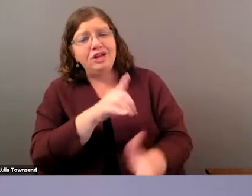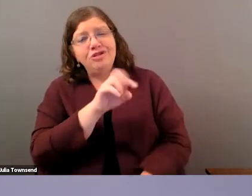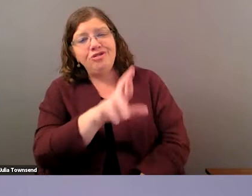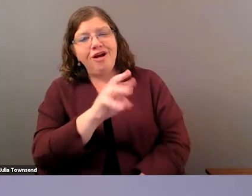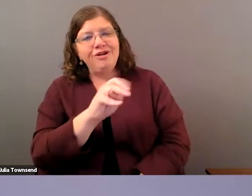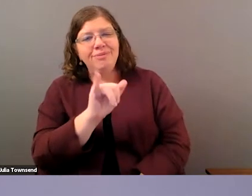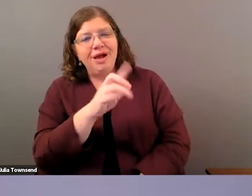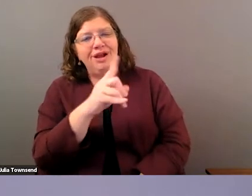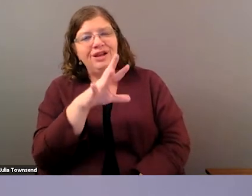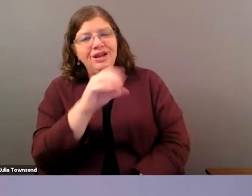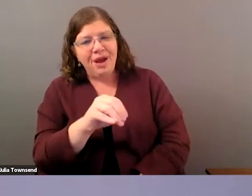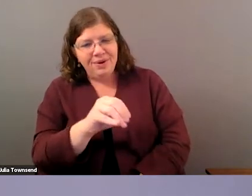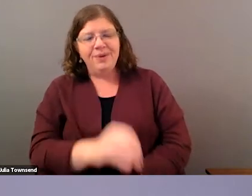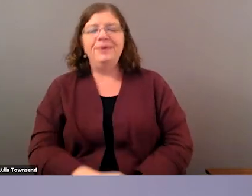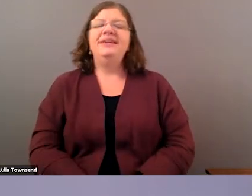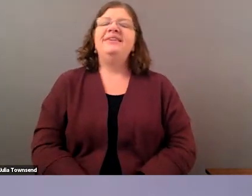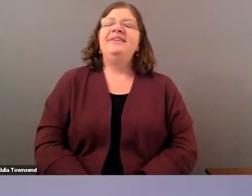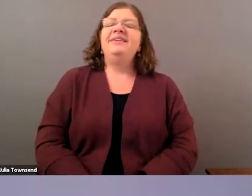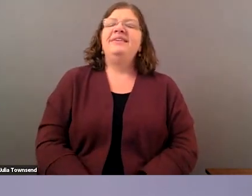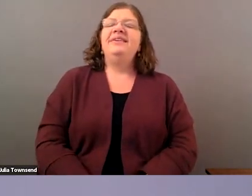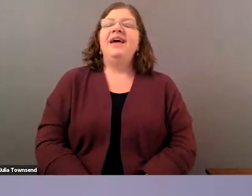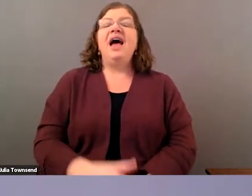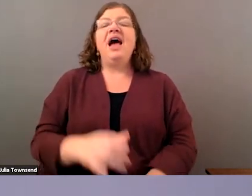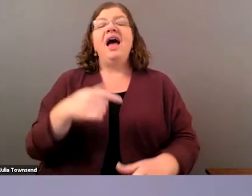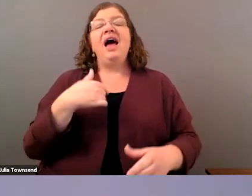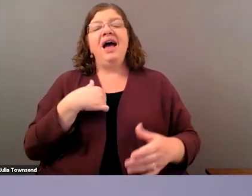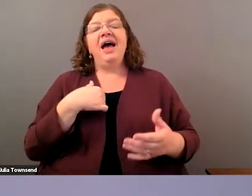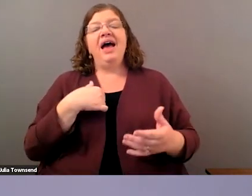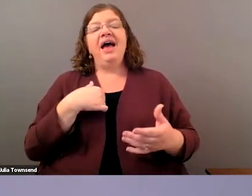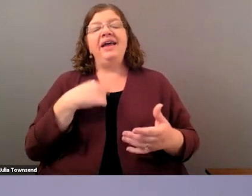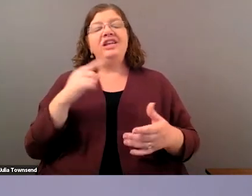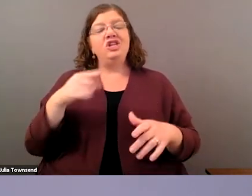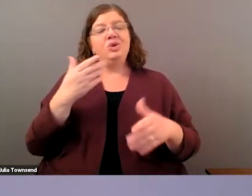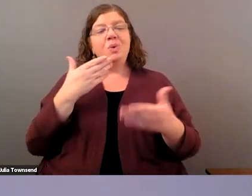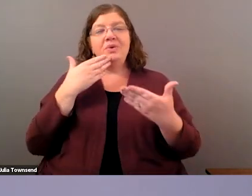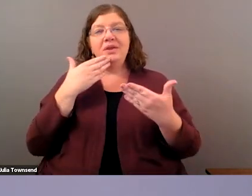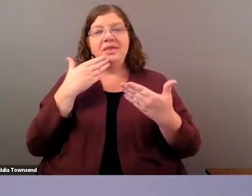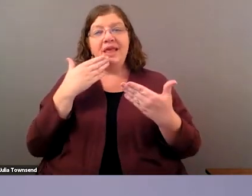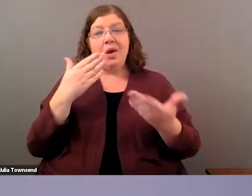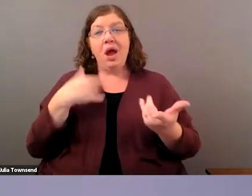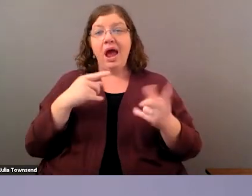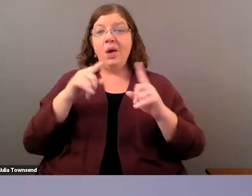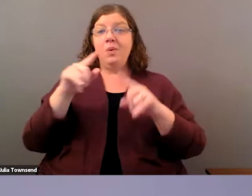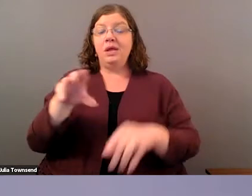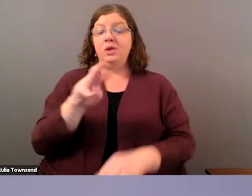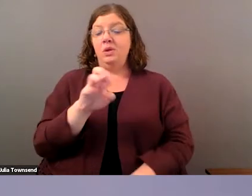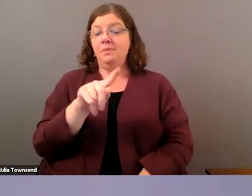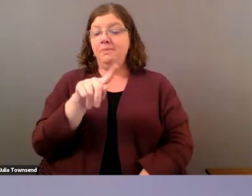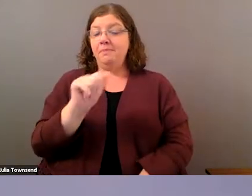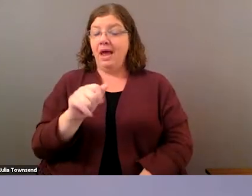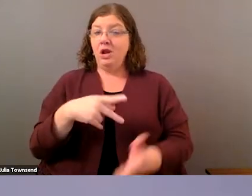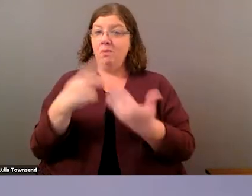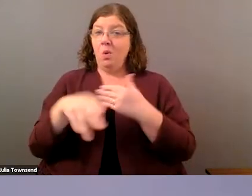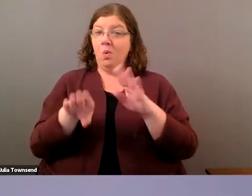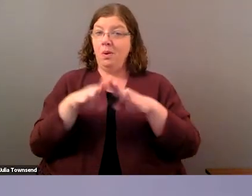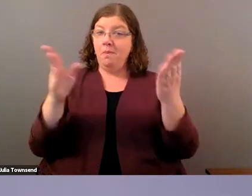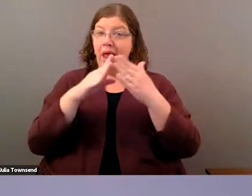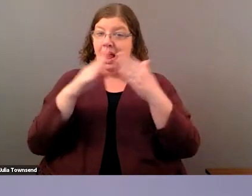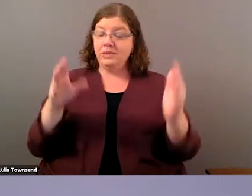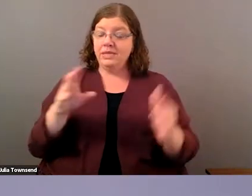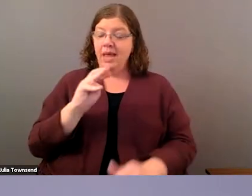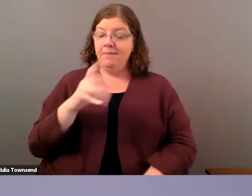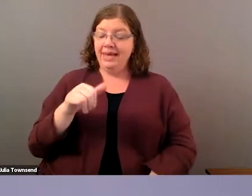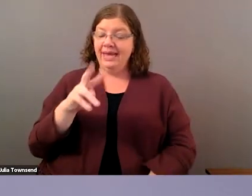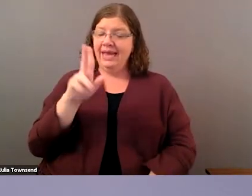Maldonado. Anyway, I just want to thank you for, I went to the Meta Program Open House at McKinley,